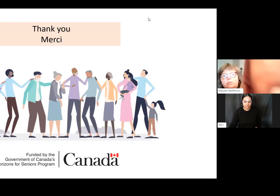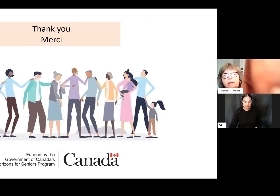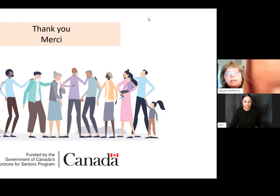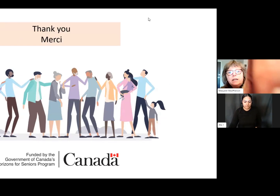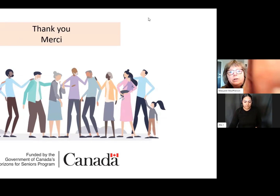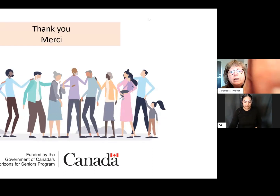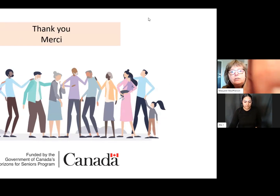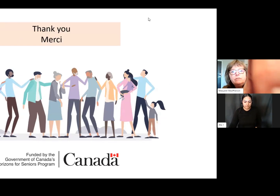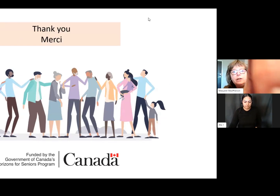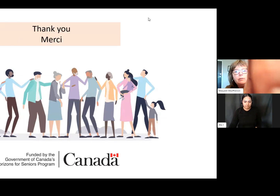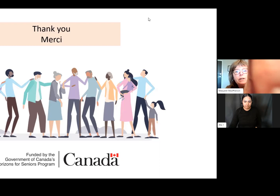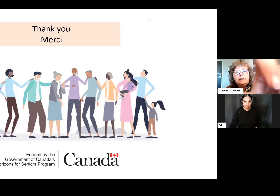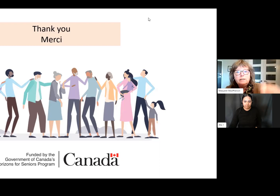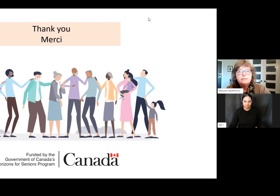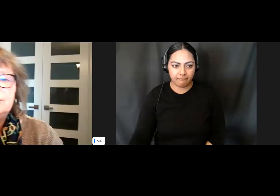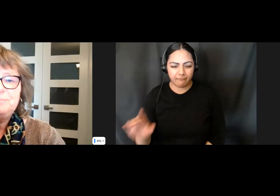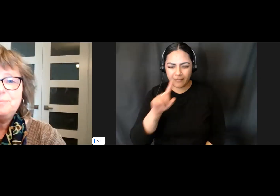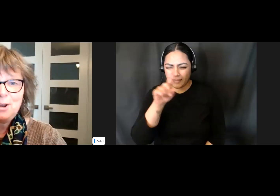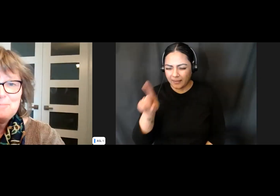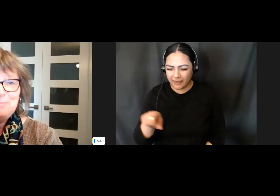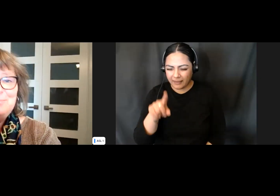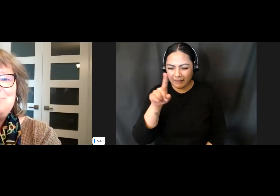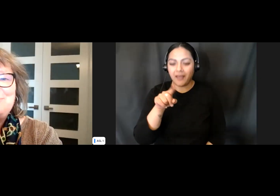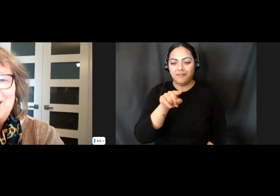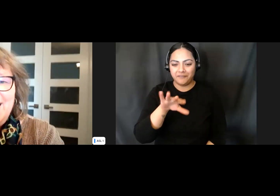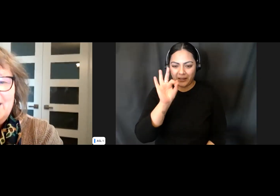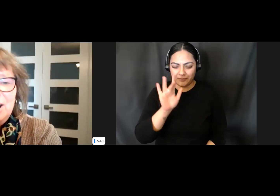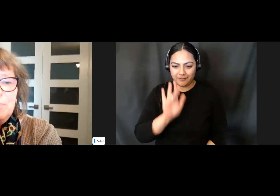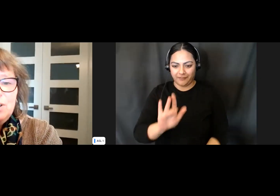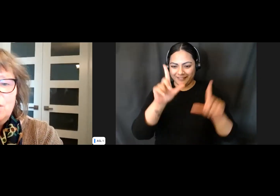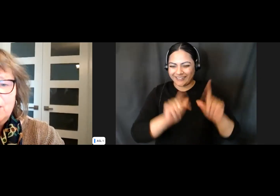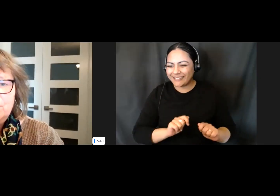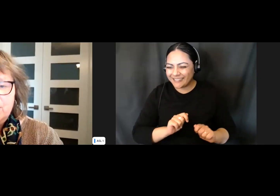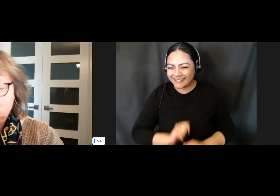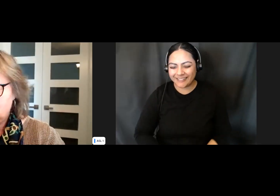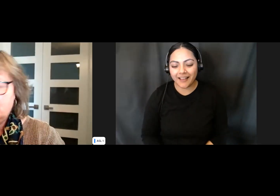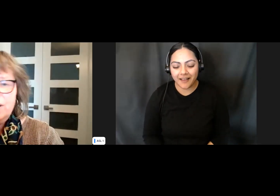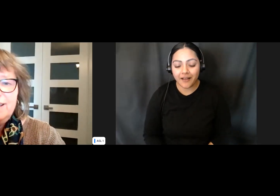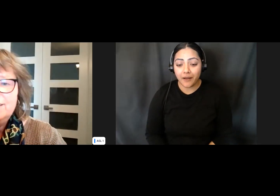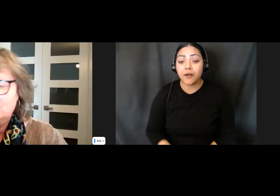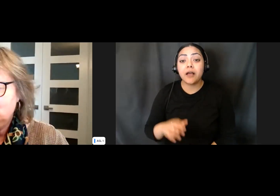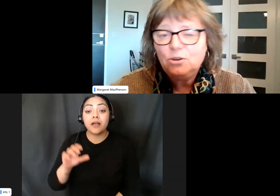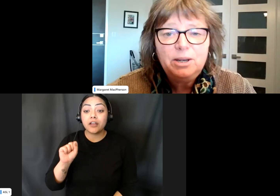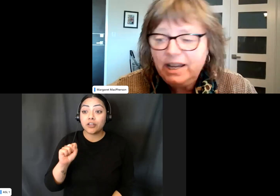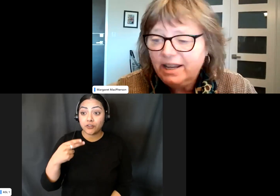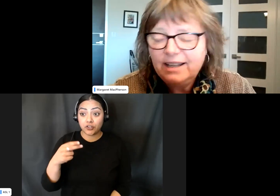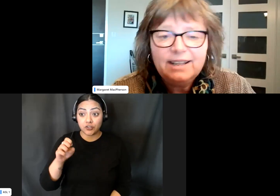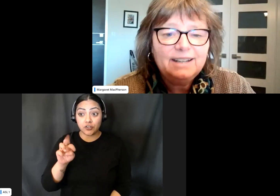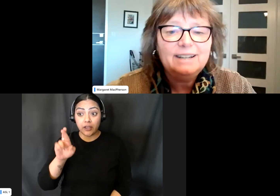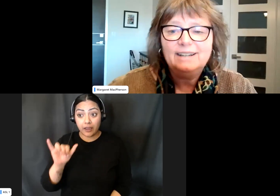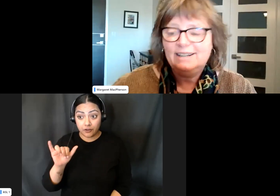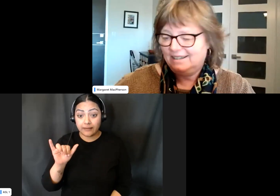I need to move my camera to actually find the button. There. And then I'm going to invite Sherry to join